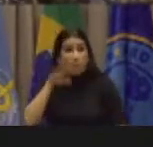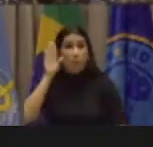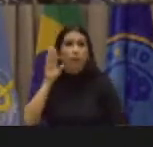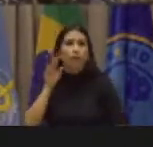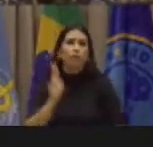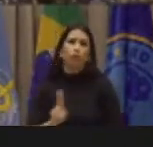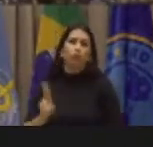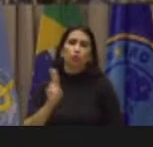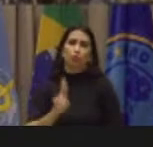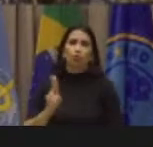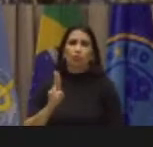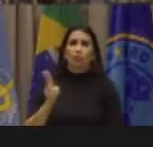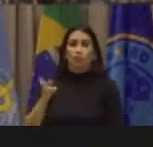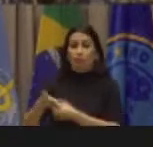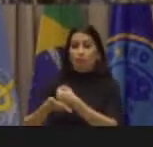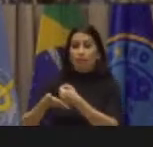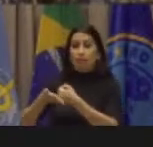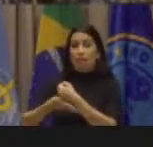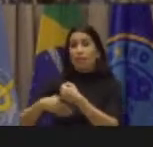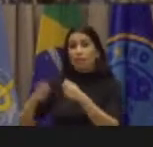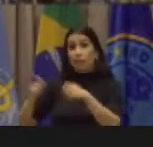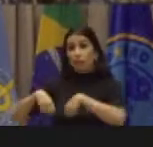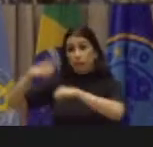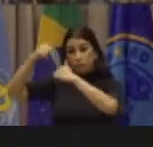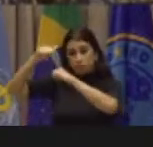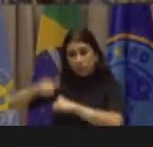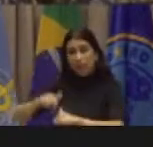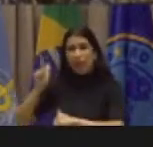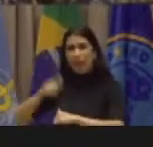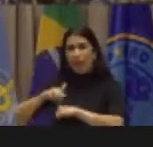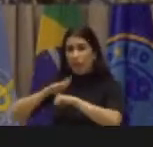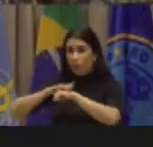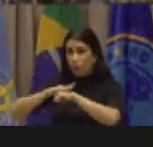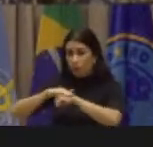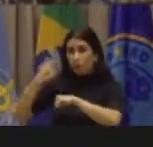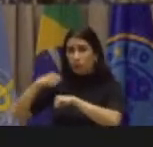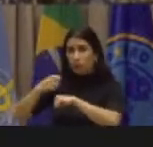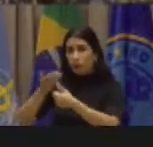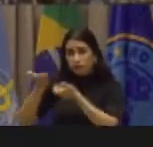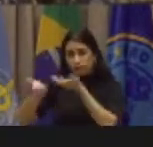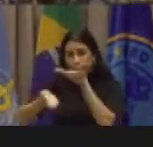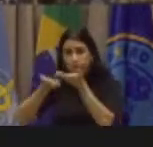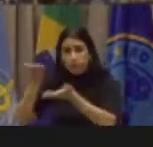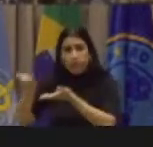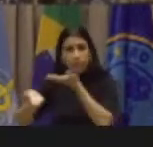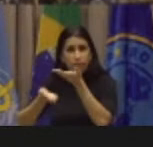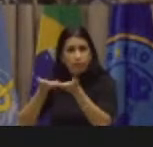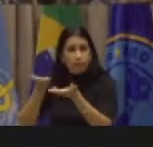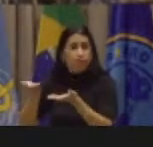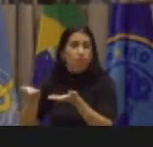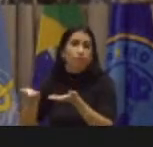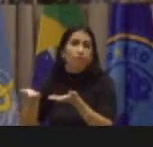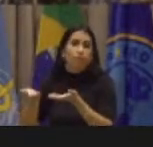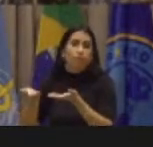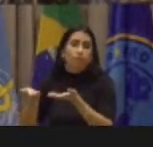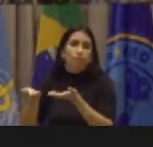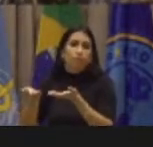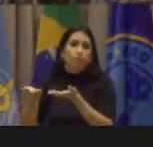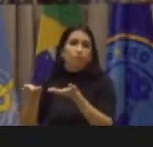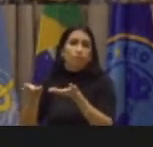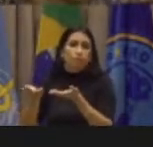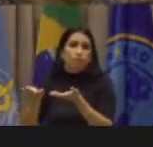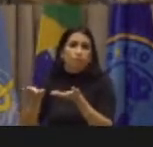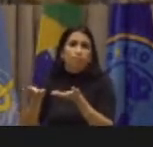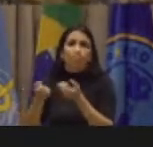we have to strengthen the base of the database to see if this is